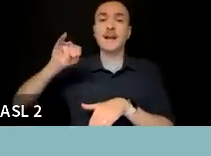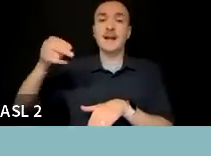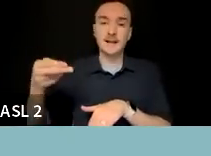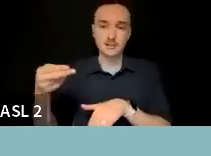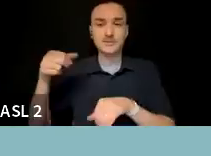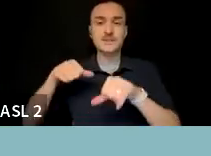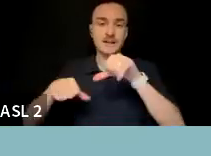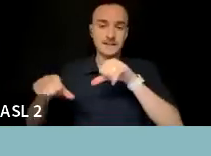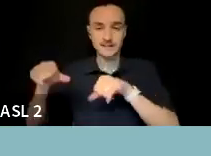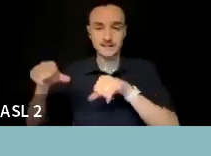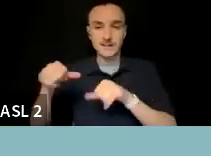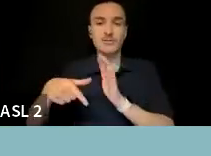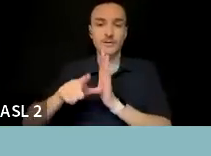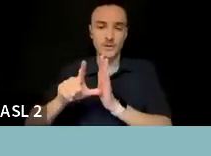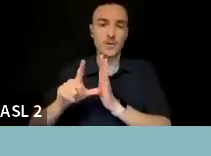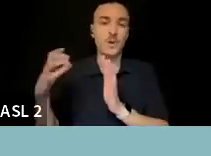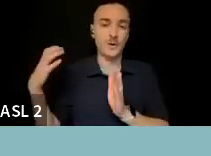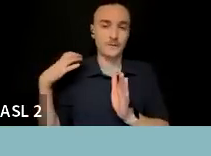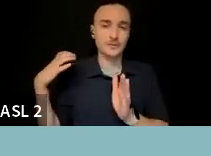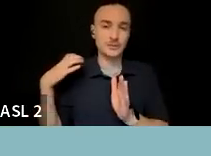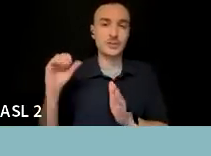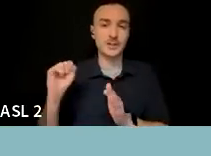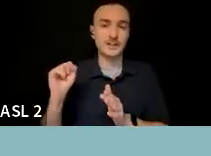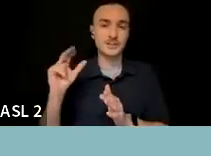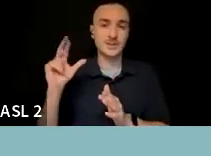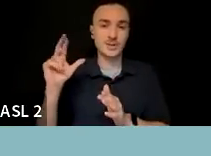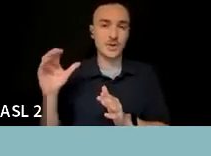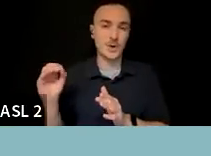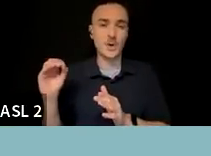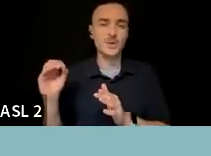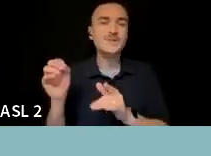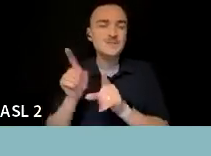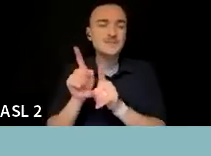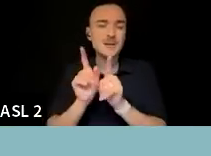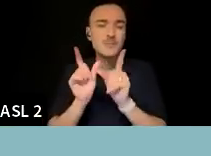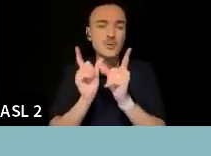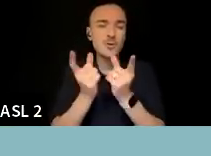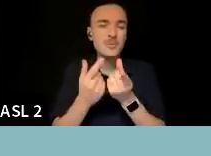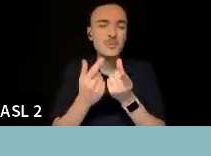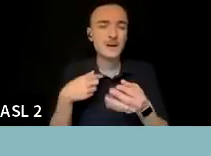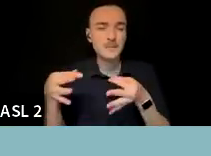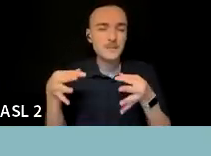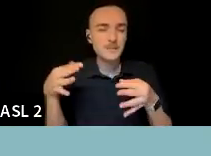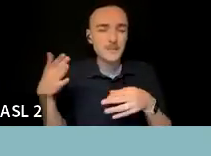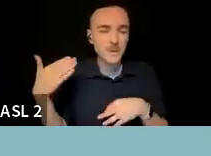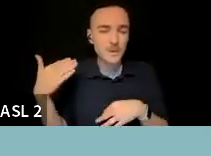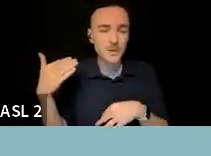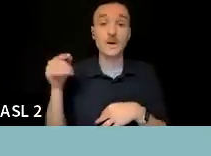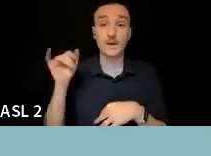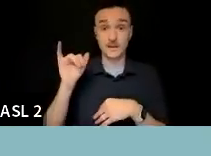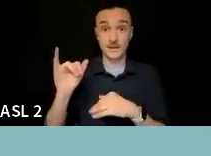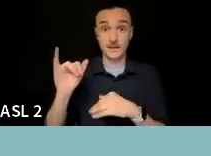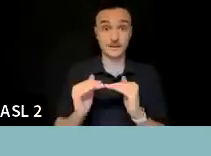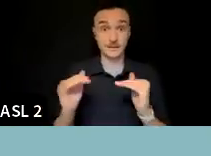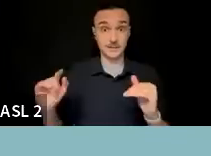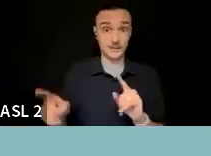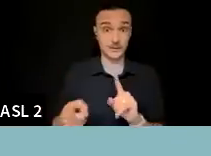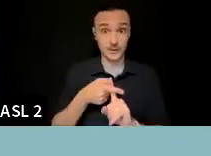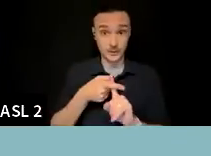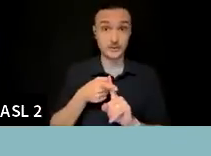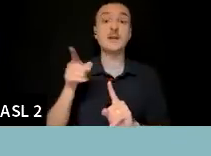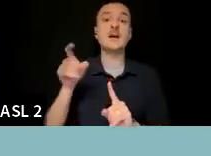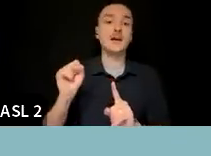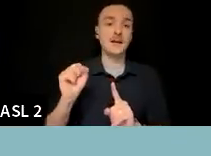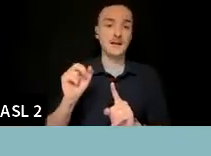SRO, part of the NIH team that we talked about earlier. And during this stage, the SRO would be your key